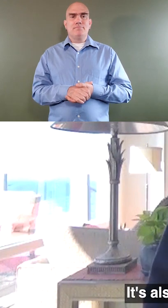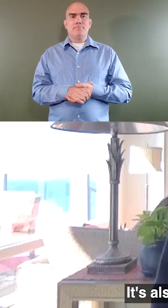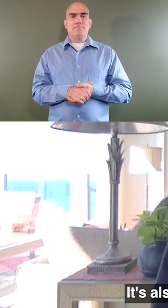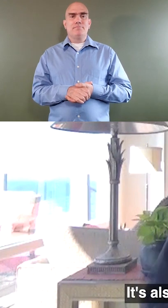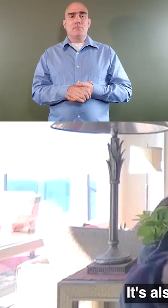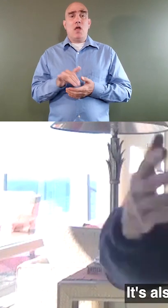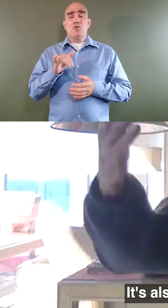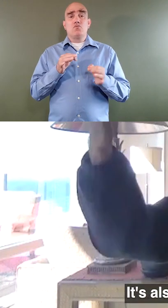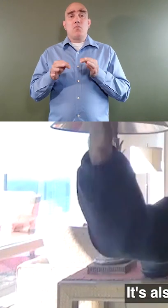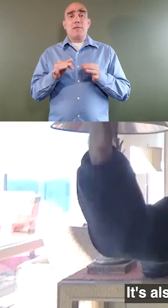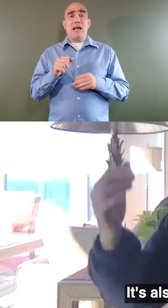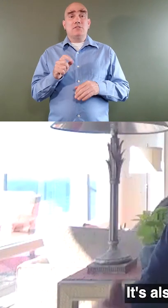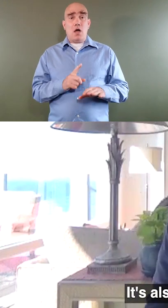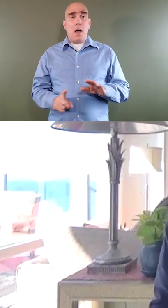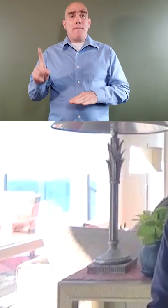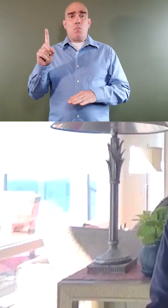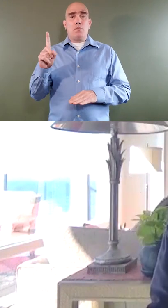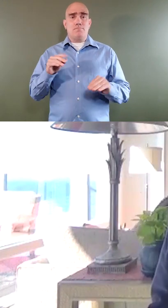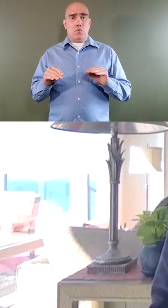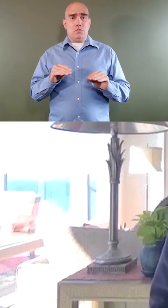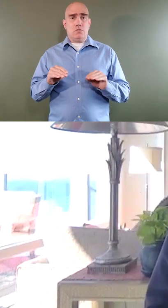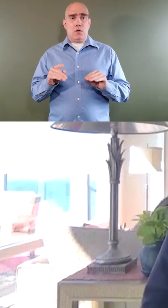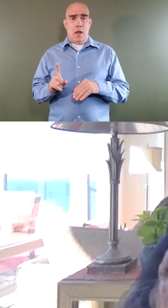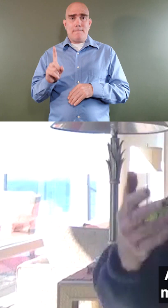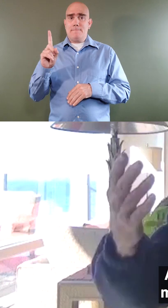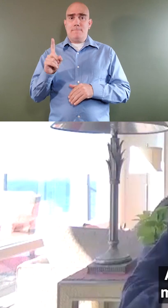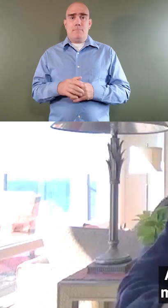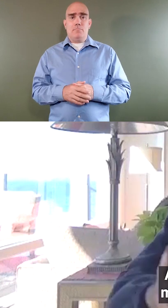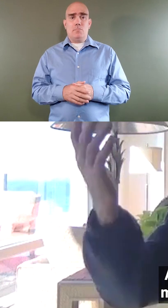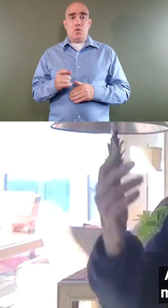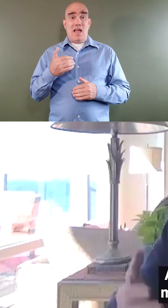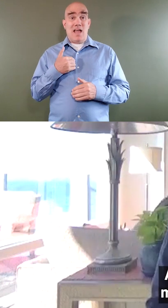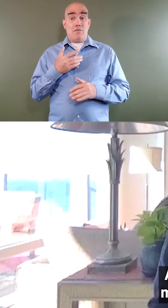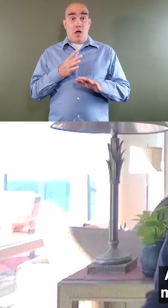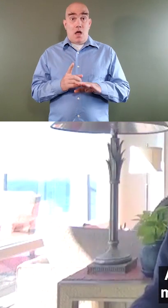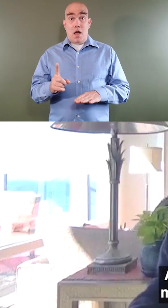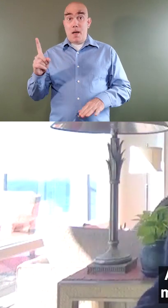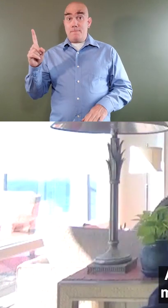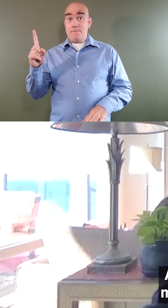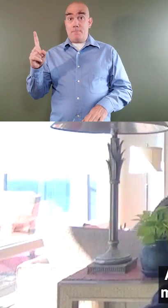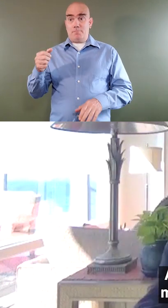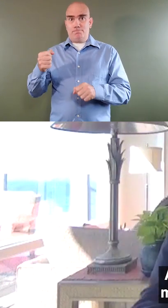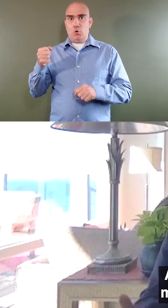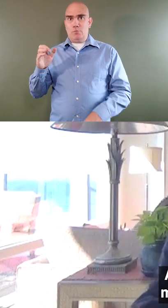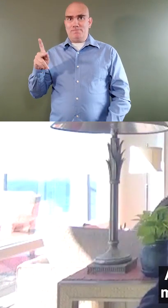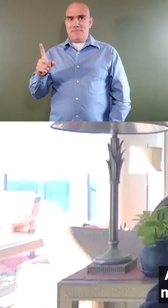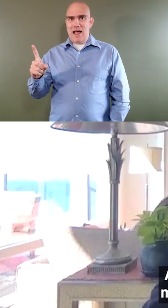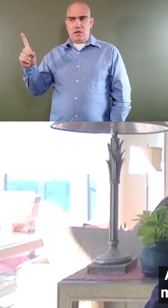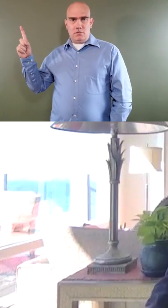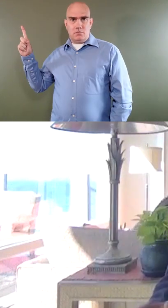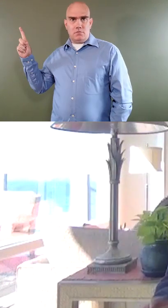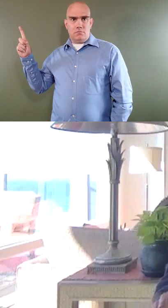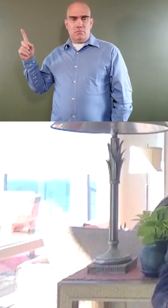It's also described as an upward motion. And so you've got an upward motion, a pulling back